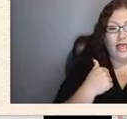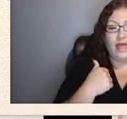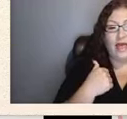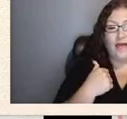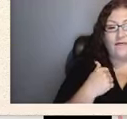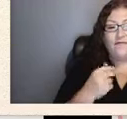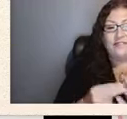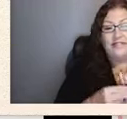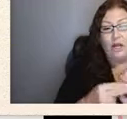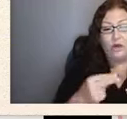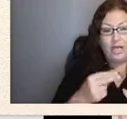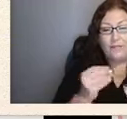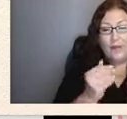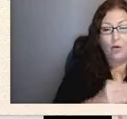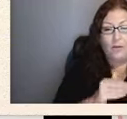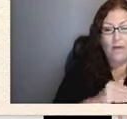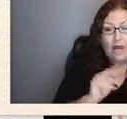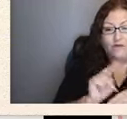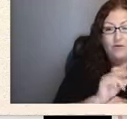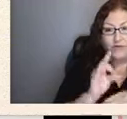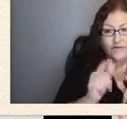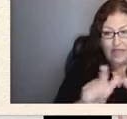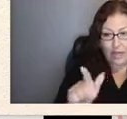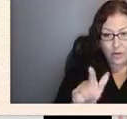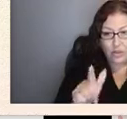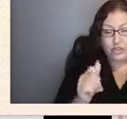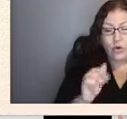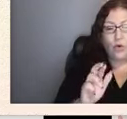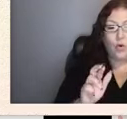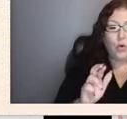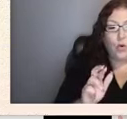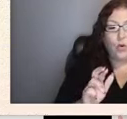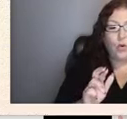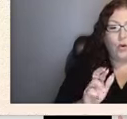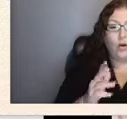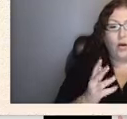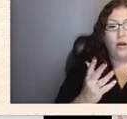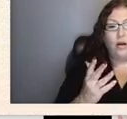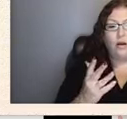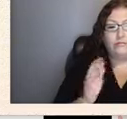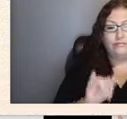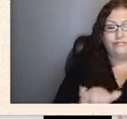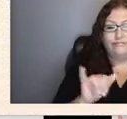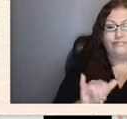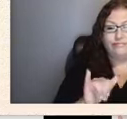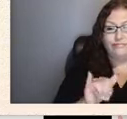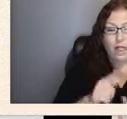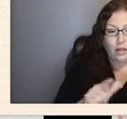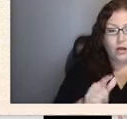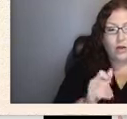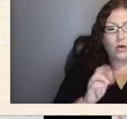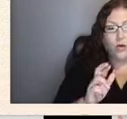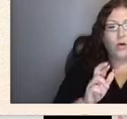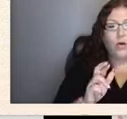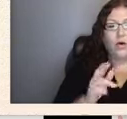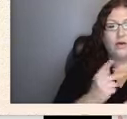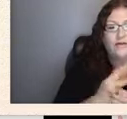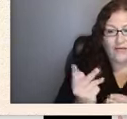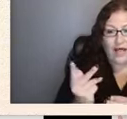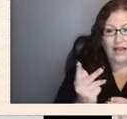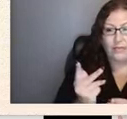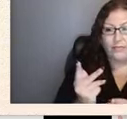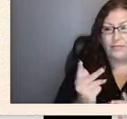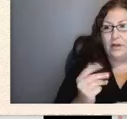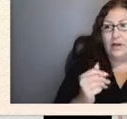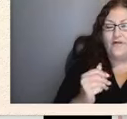and repetitive use of language or idiosyncratic language. They have failure to develop peer relationships appropriate